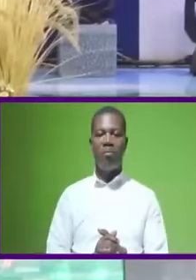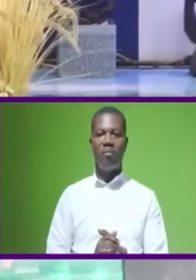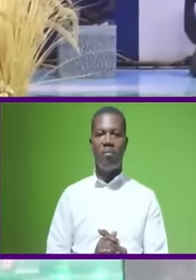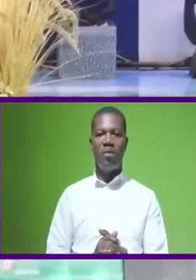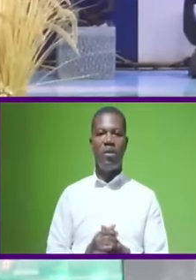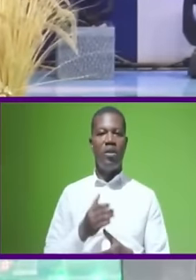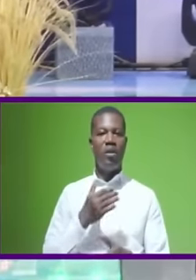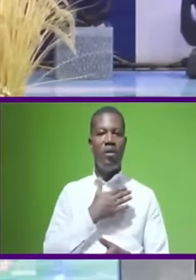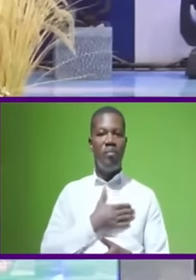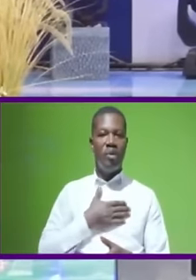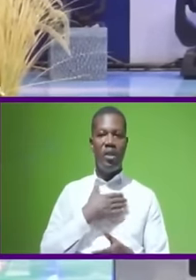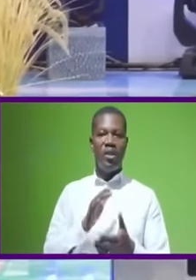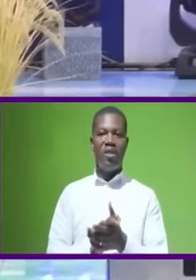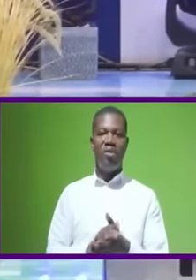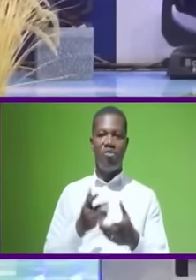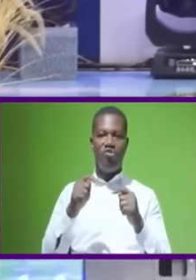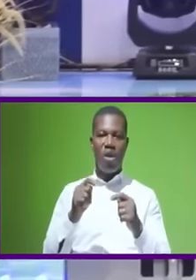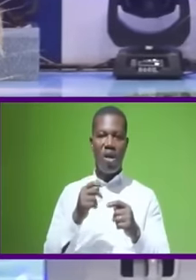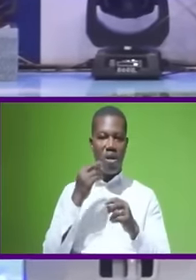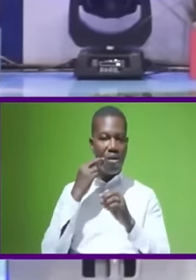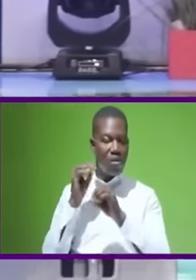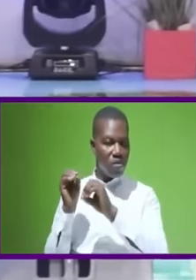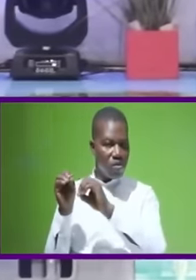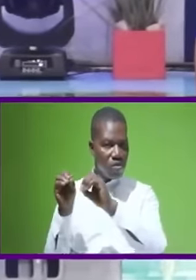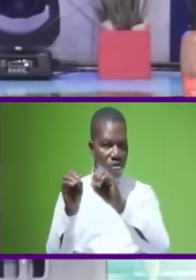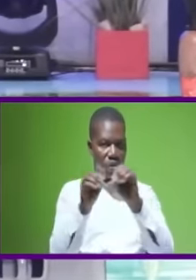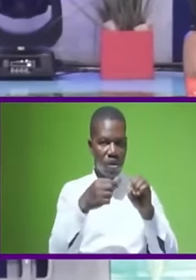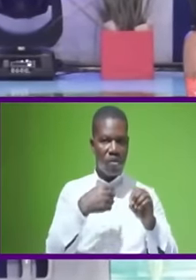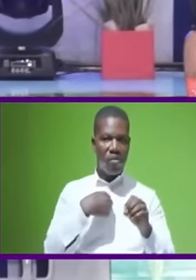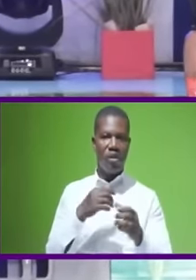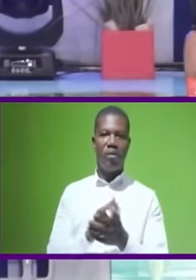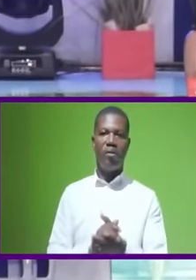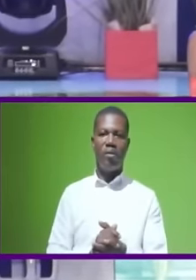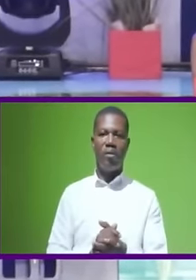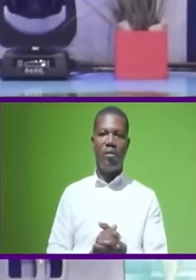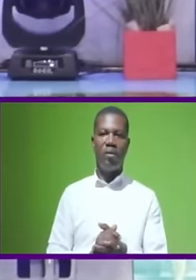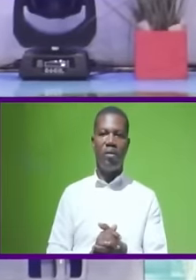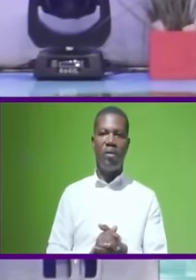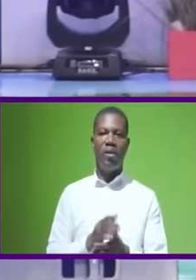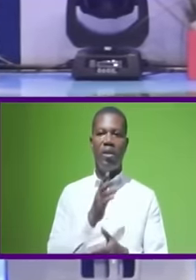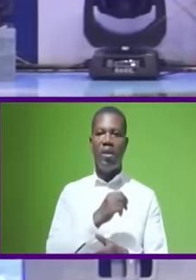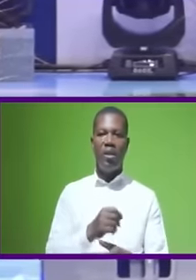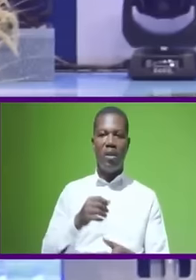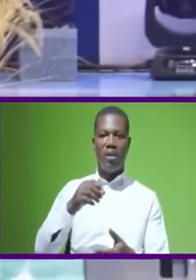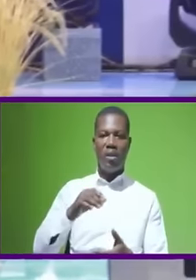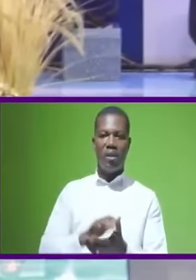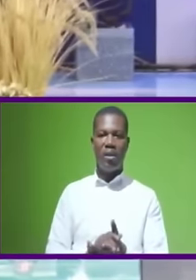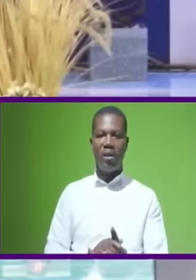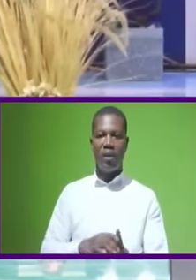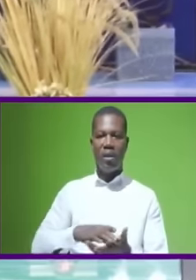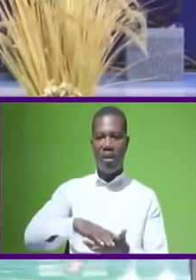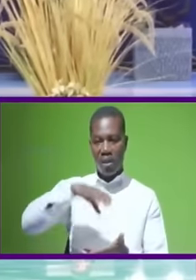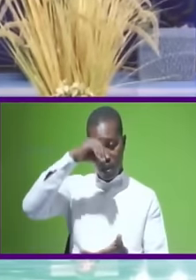glory. Yes. So I want you to open your eyes wide and then watch me and learn.